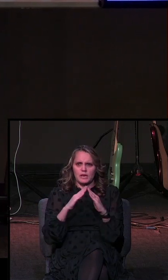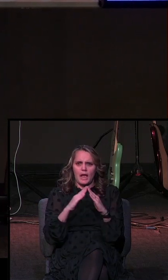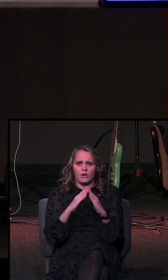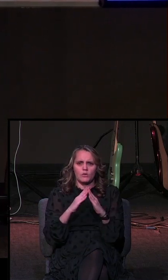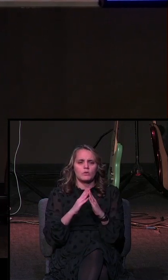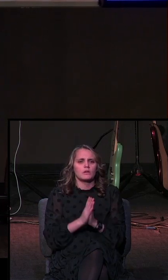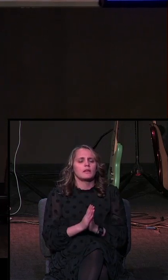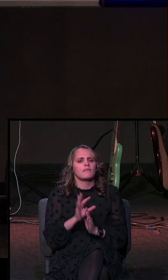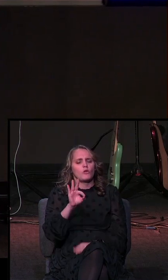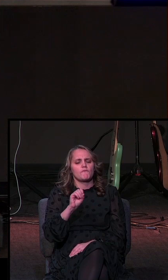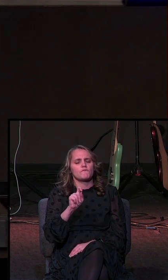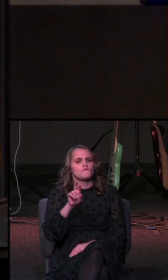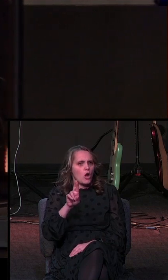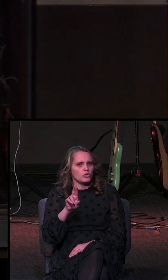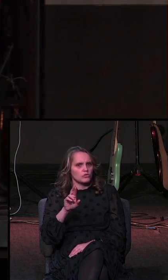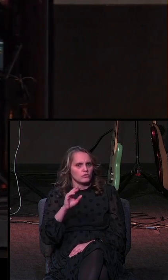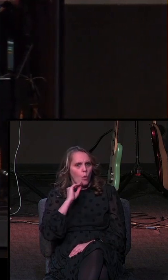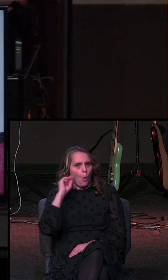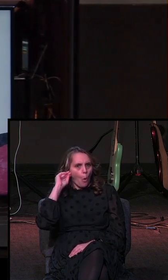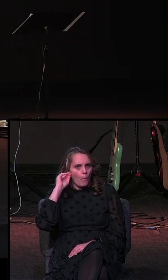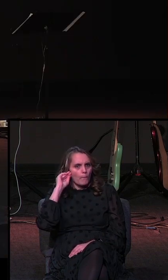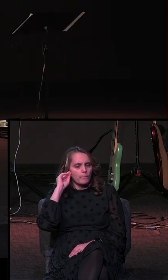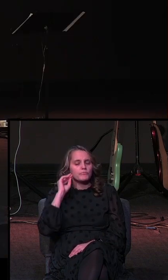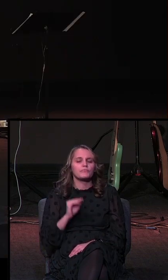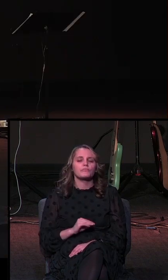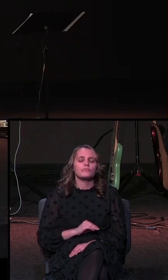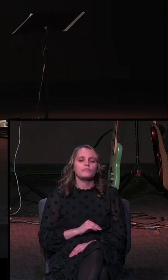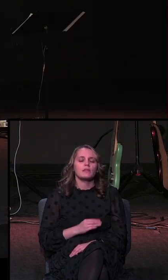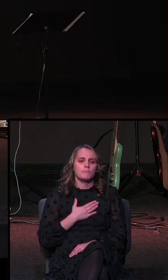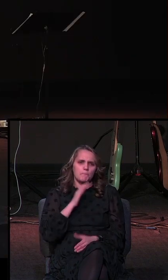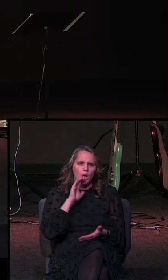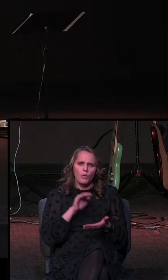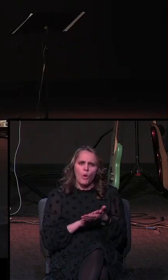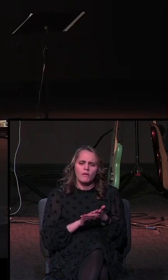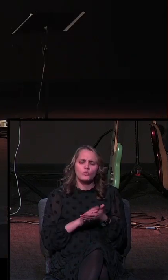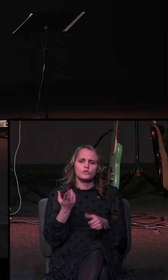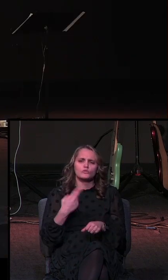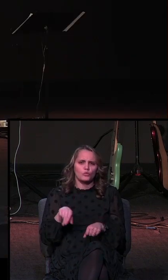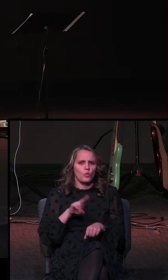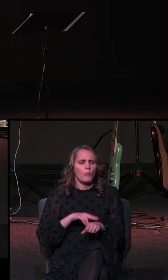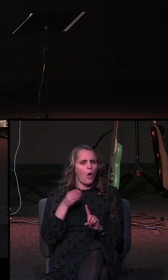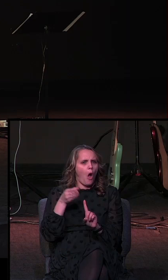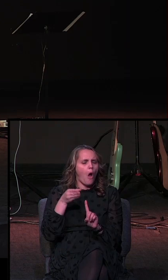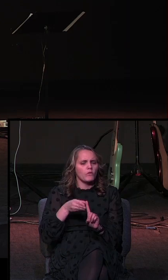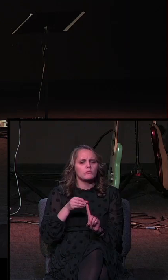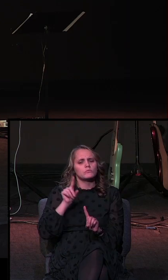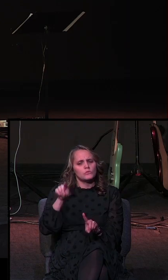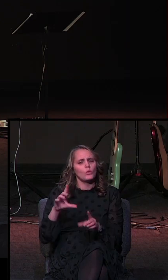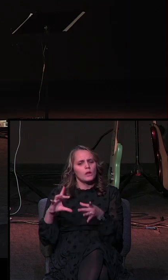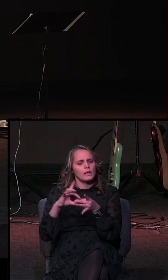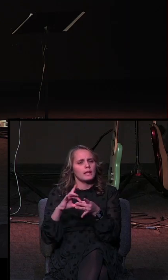in town. And because we're foster licensed, she would regularly make, you know, connections with kids who were in that group foster care